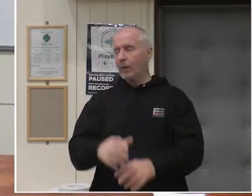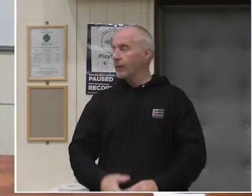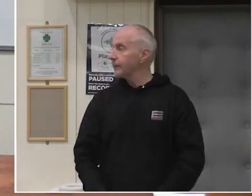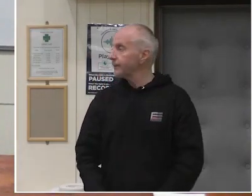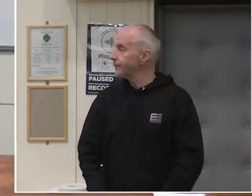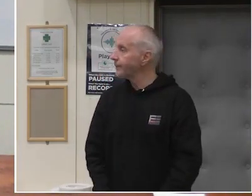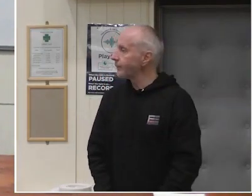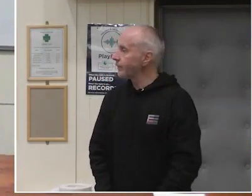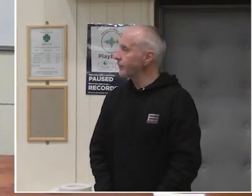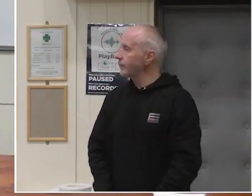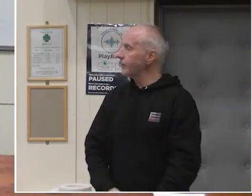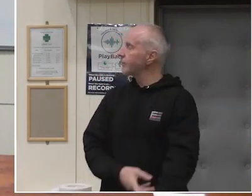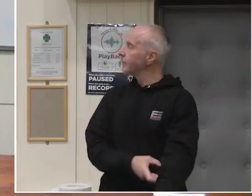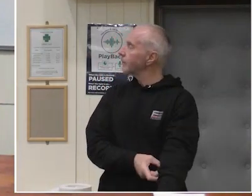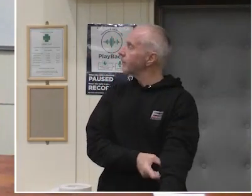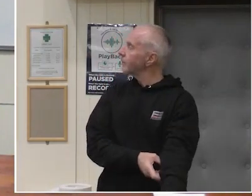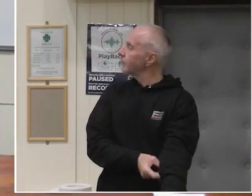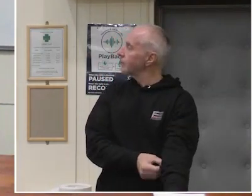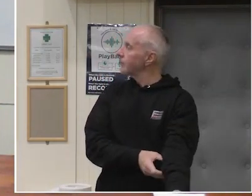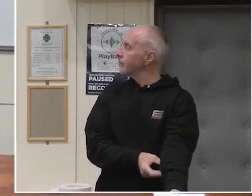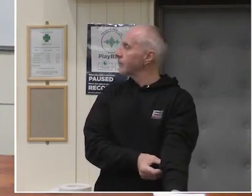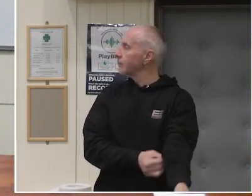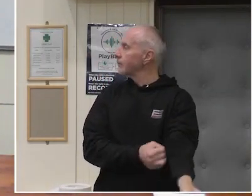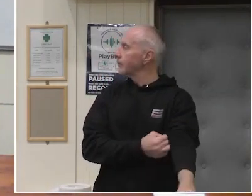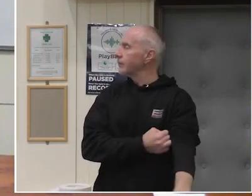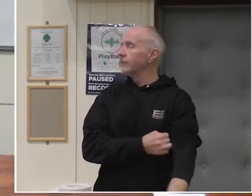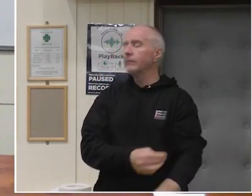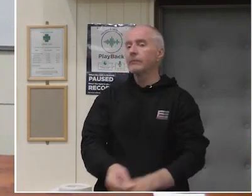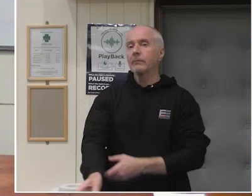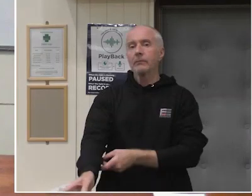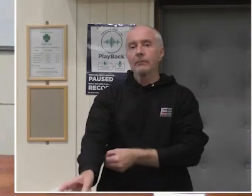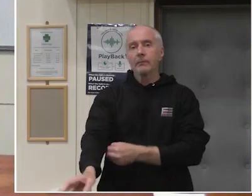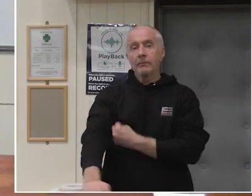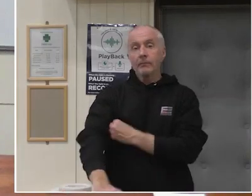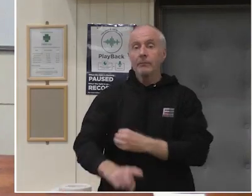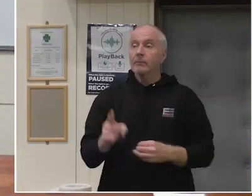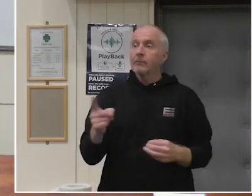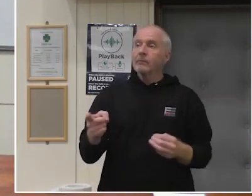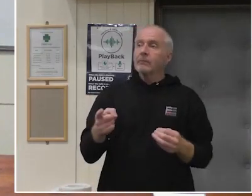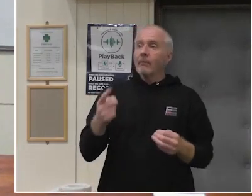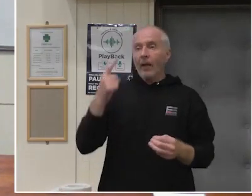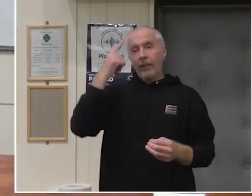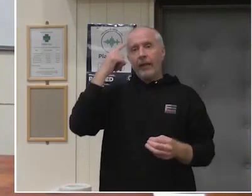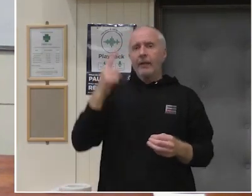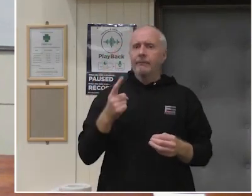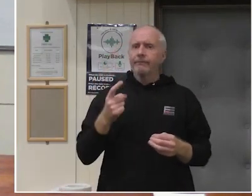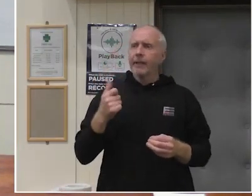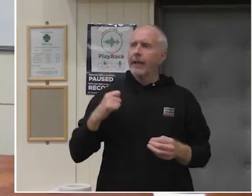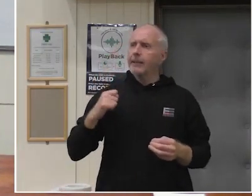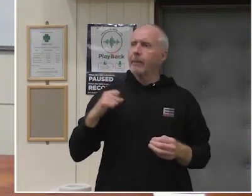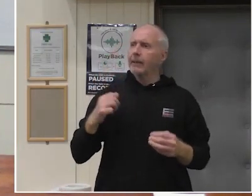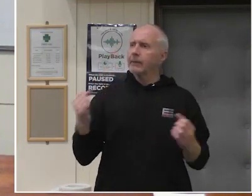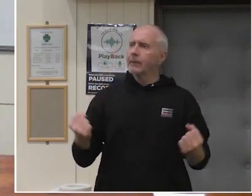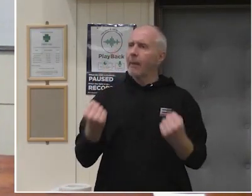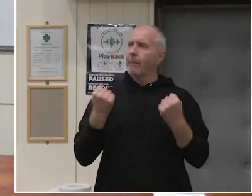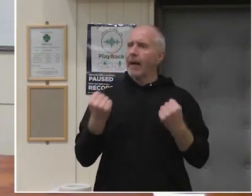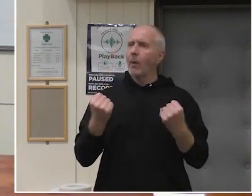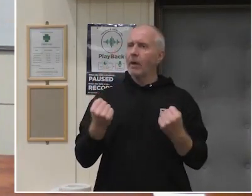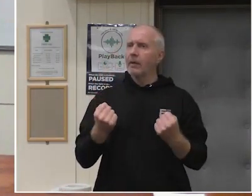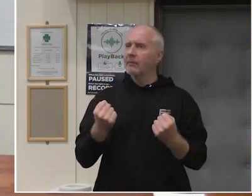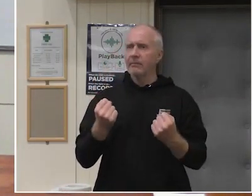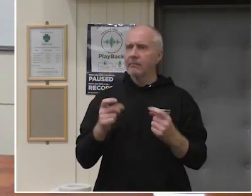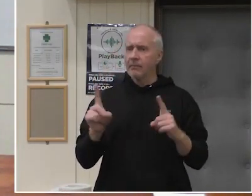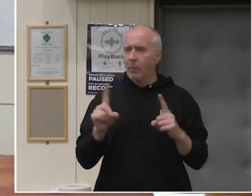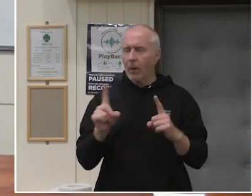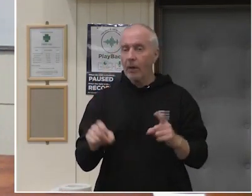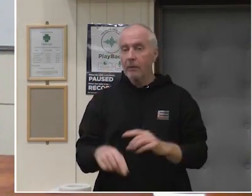But you might ask, how much power are we expecting from this thing? We're tuning a radio to it. We're